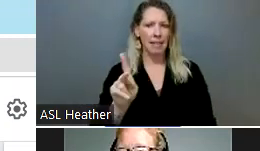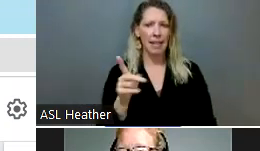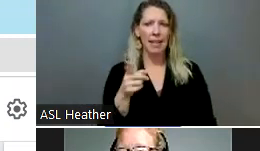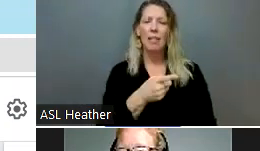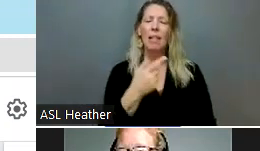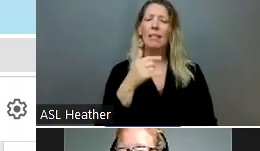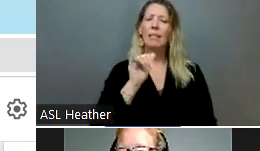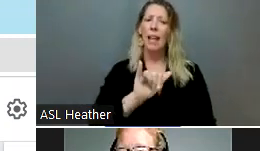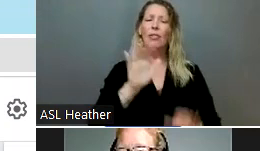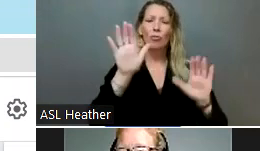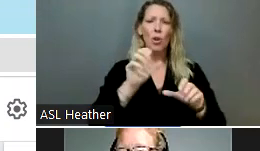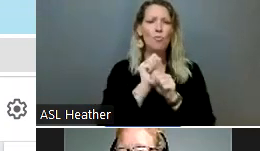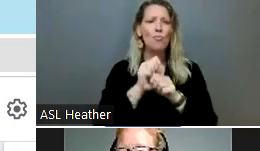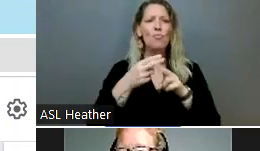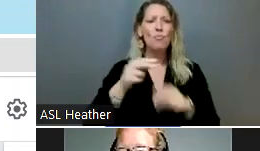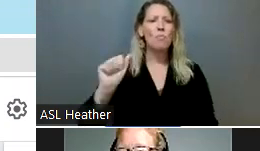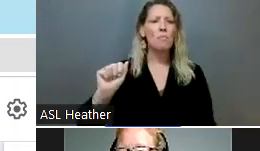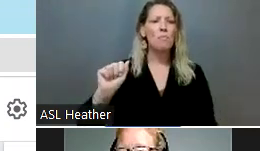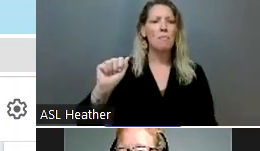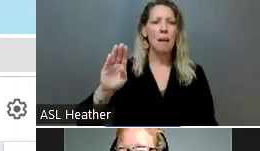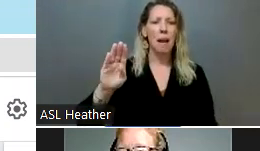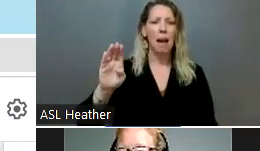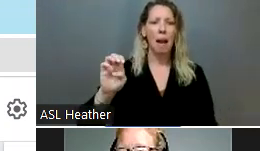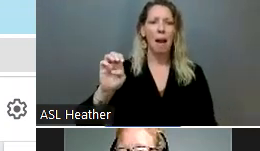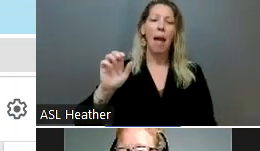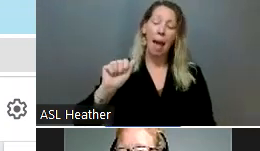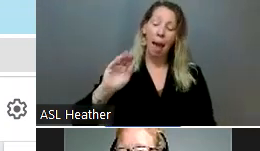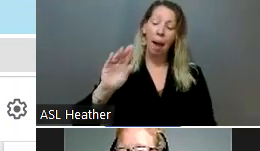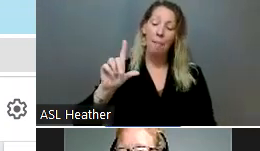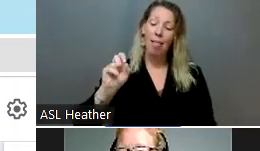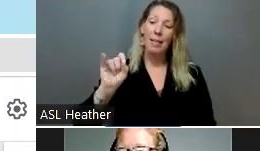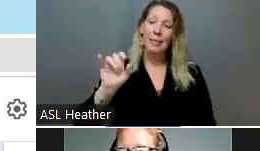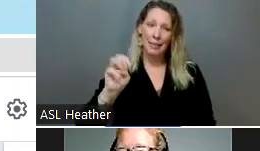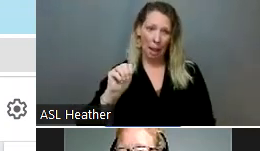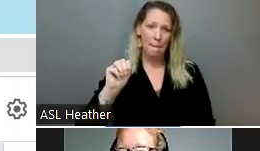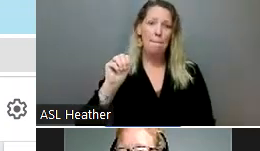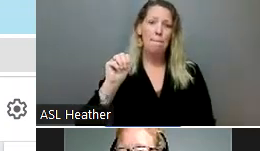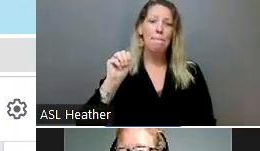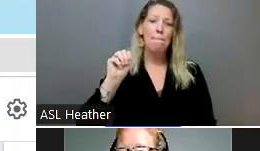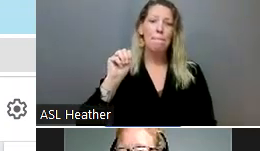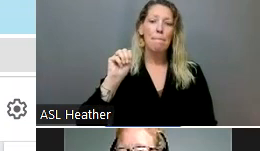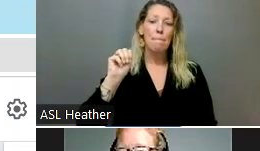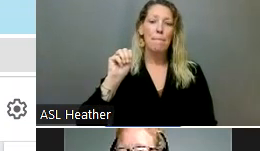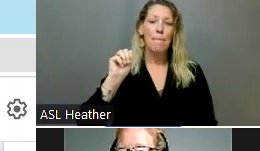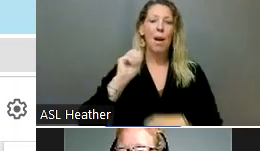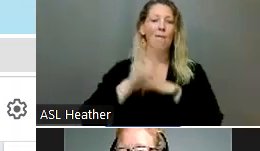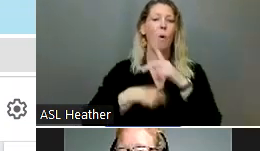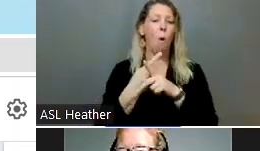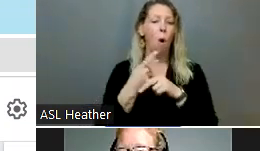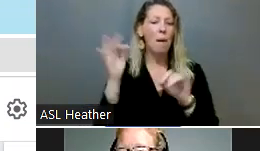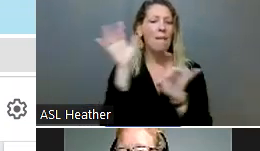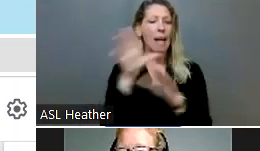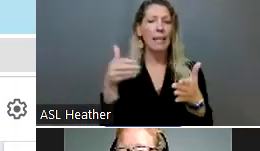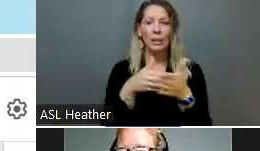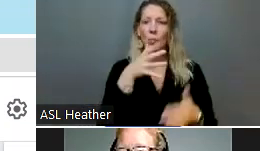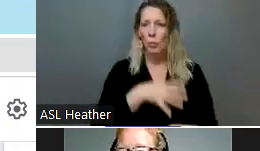work called Ableism, a Form of Violence Against Women. And they talk about how ableism